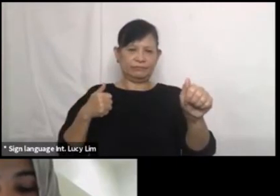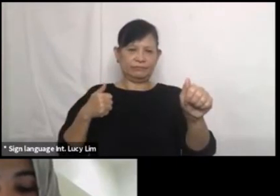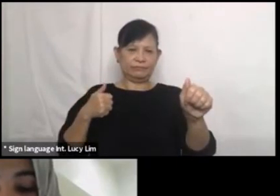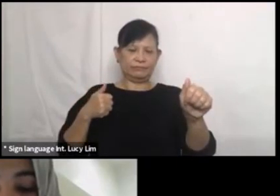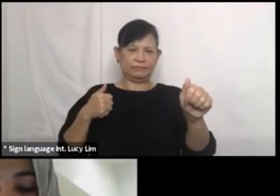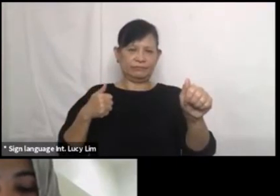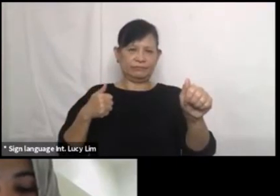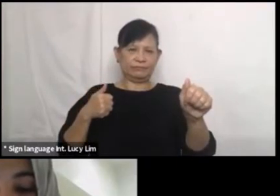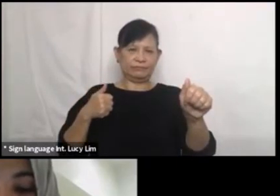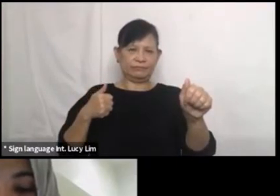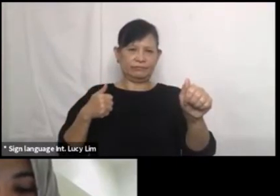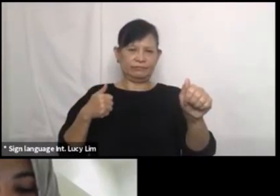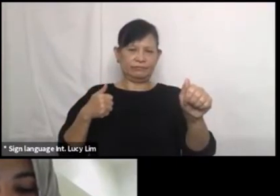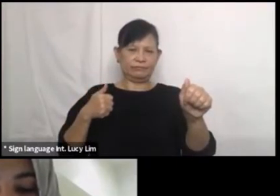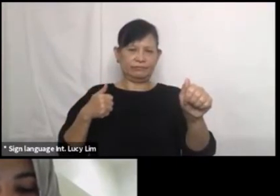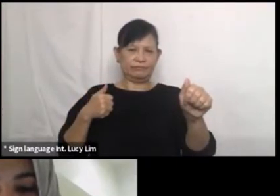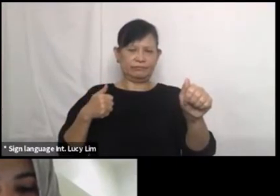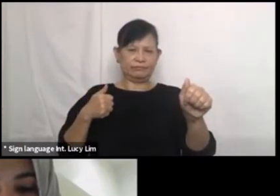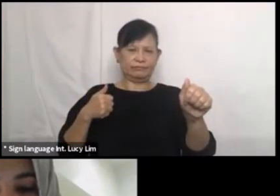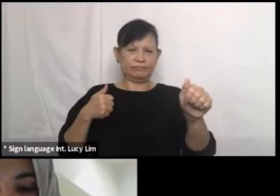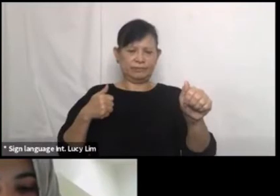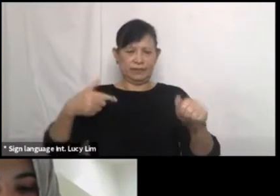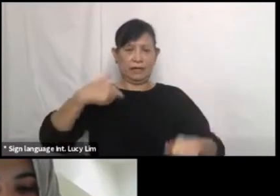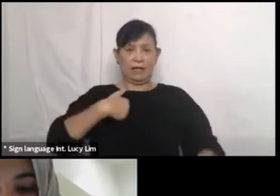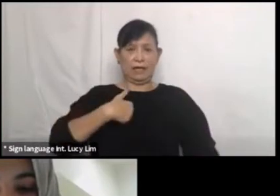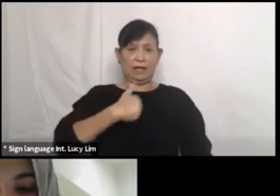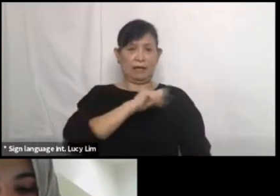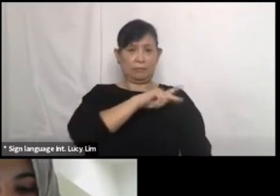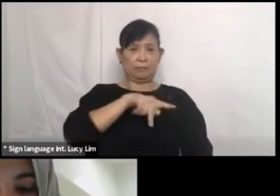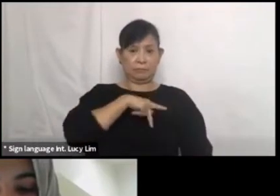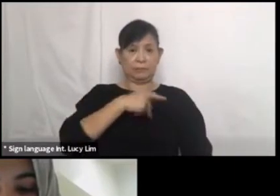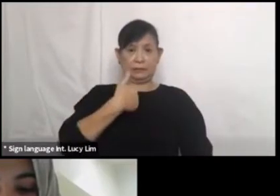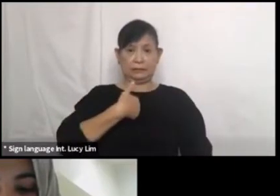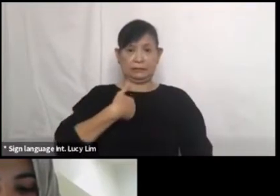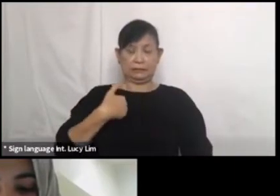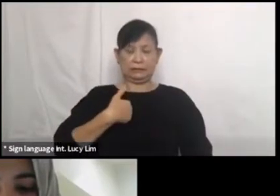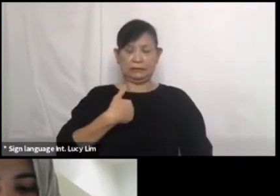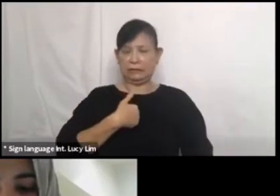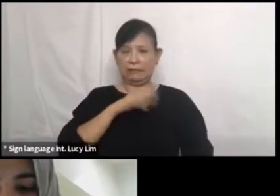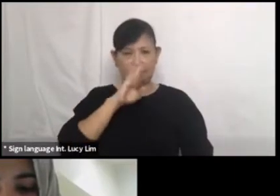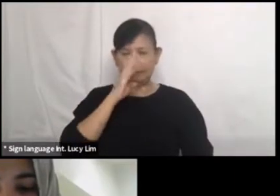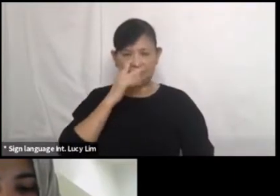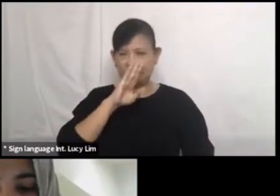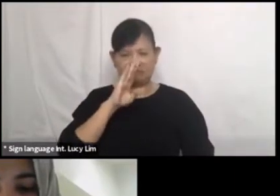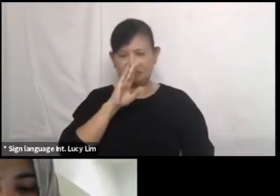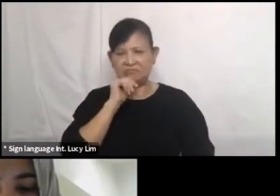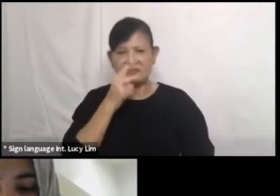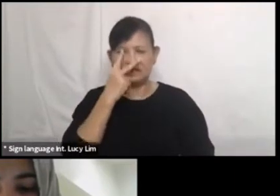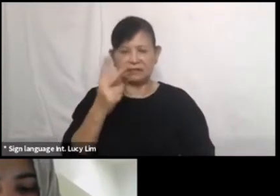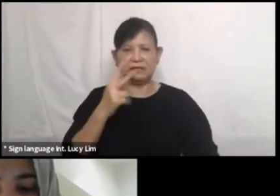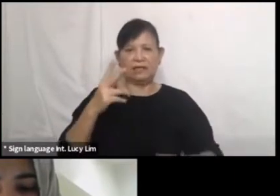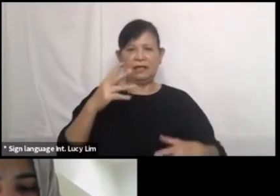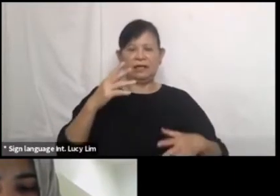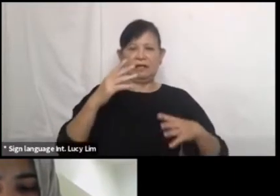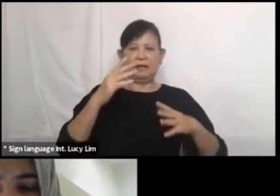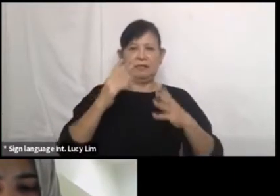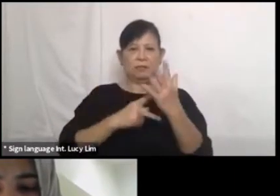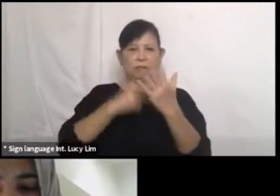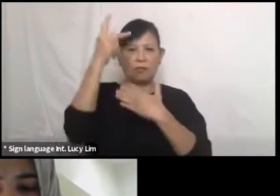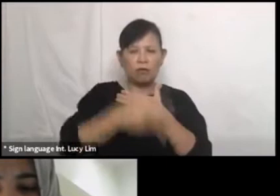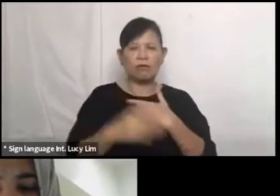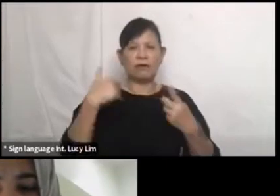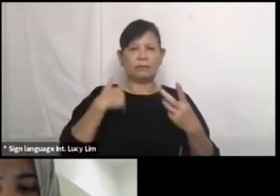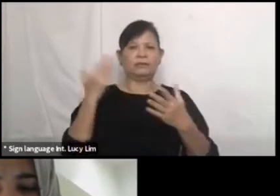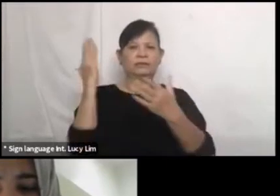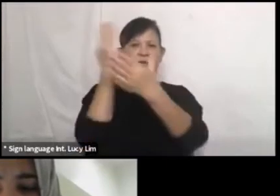because like, even I personally have not seen many programs or health intervention programs being conducted